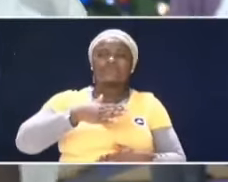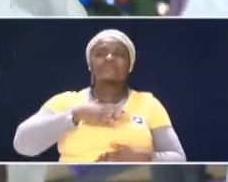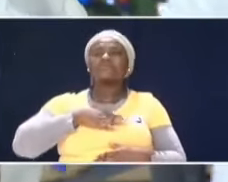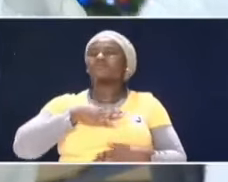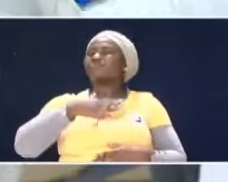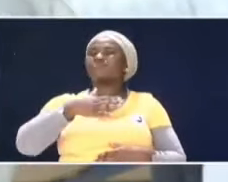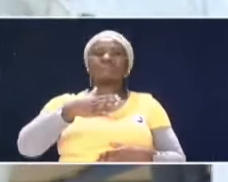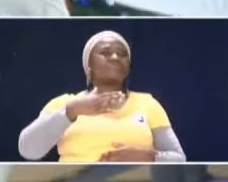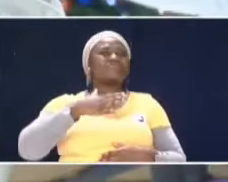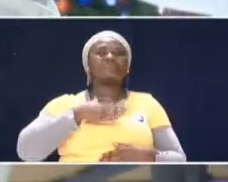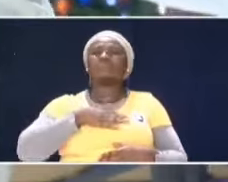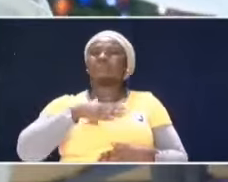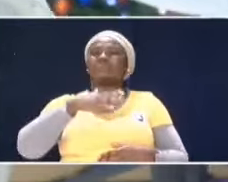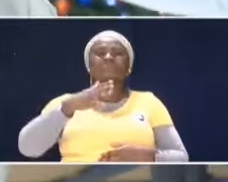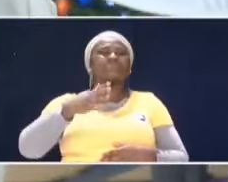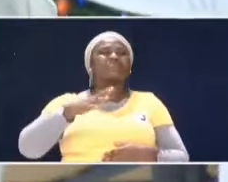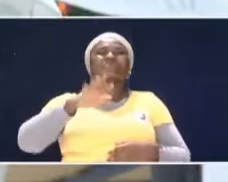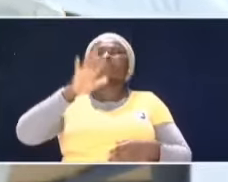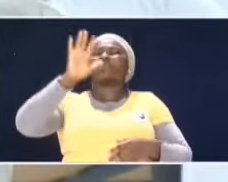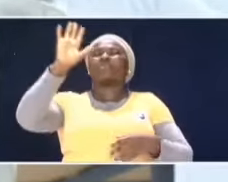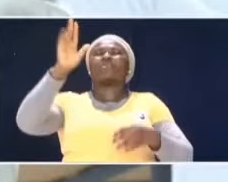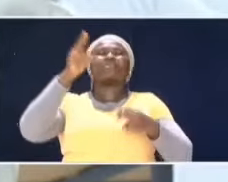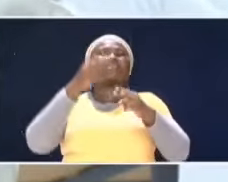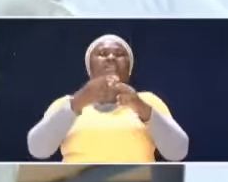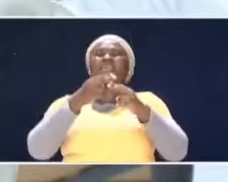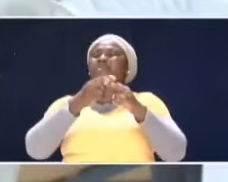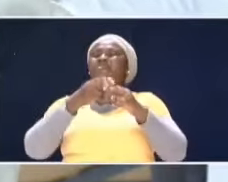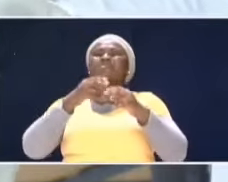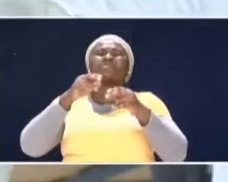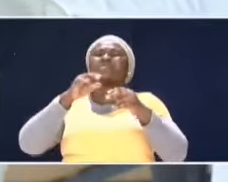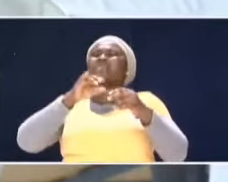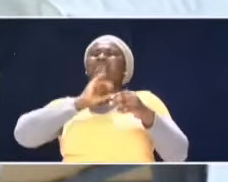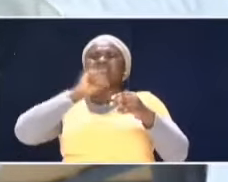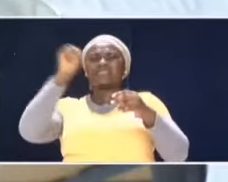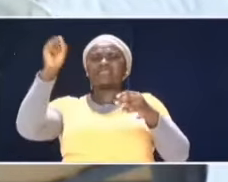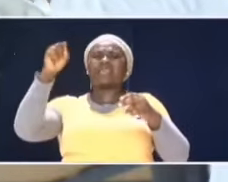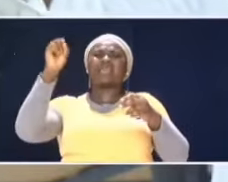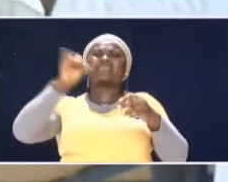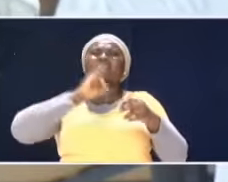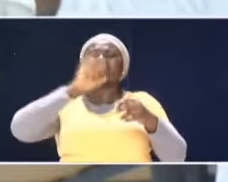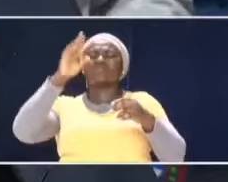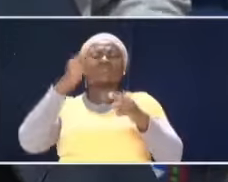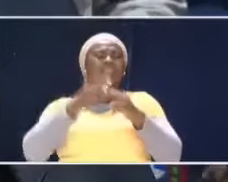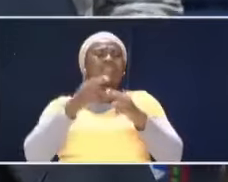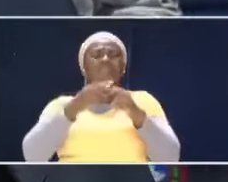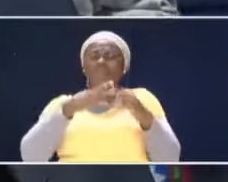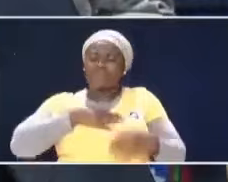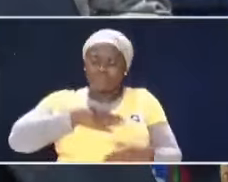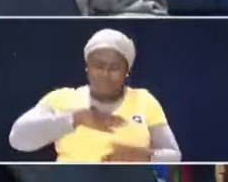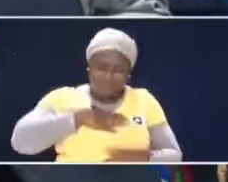Lift your hands like a funnel. Come on. Your day is your name.